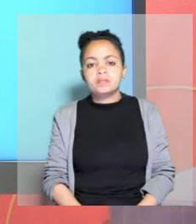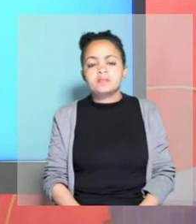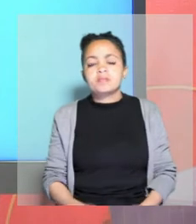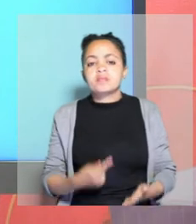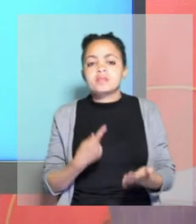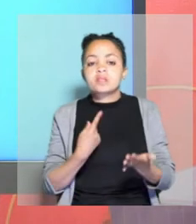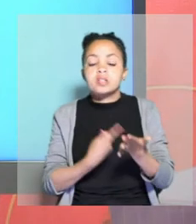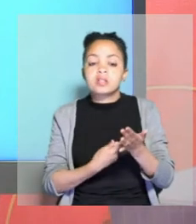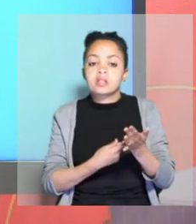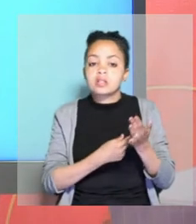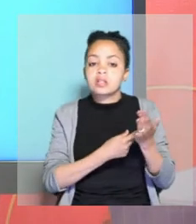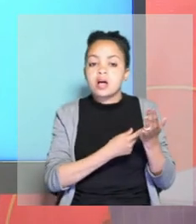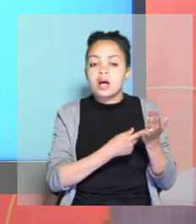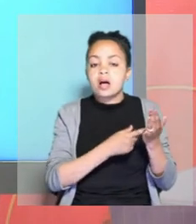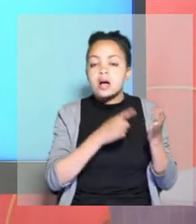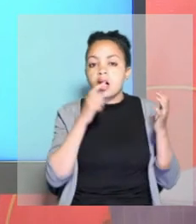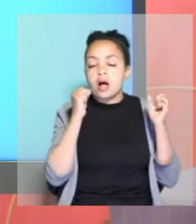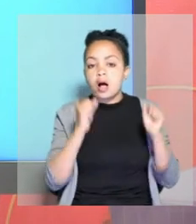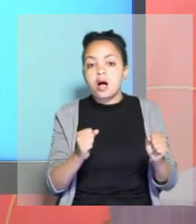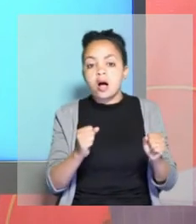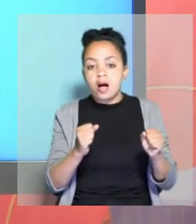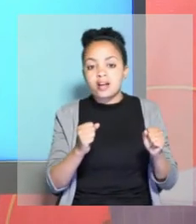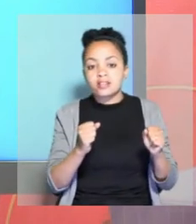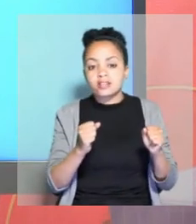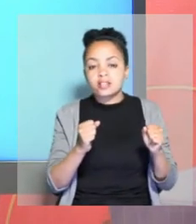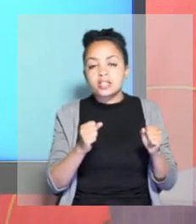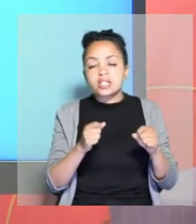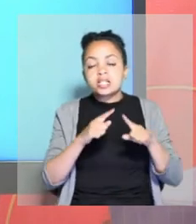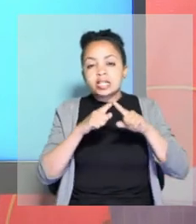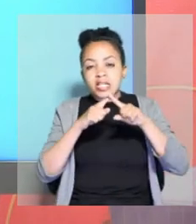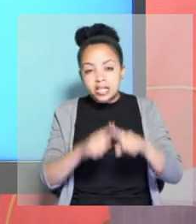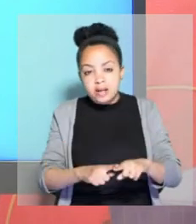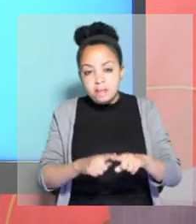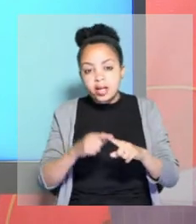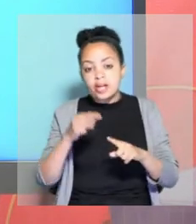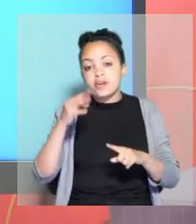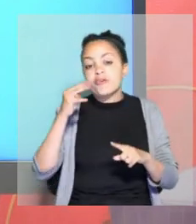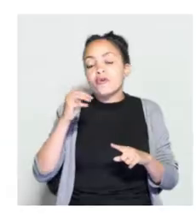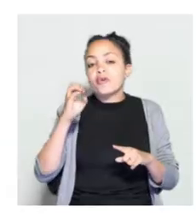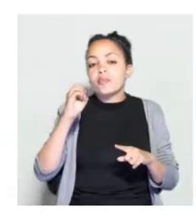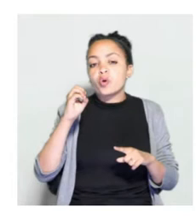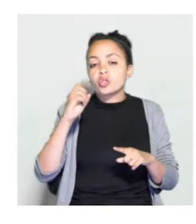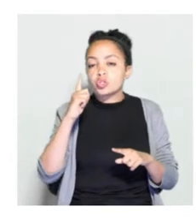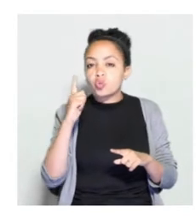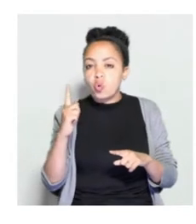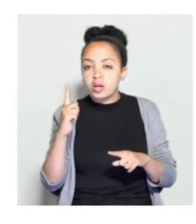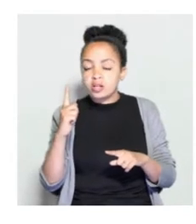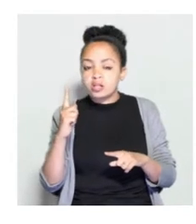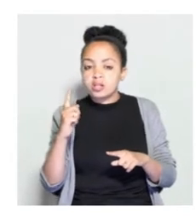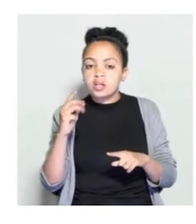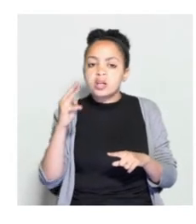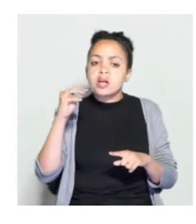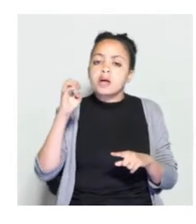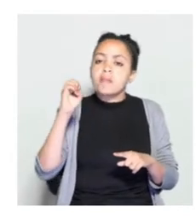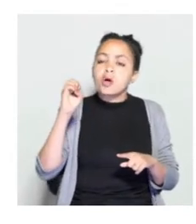they are successive which can be must depend over that of meiosis one during